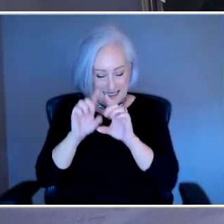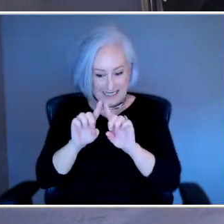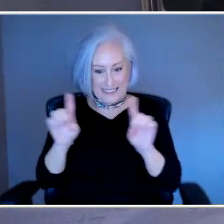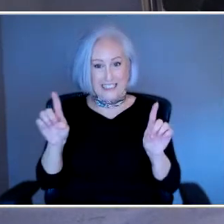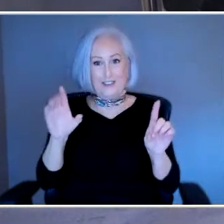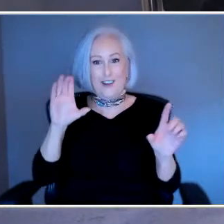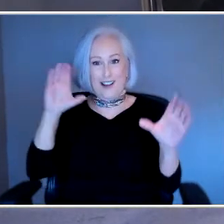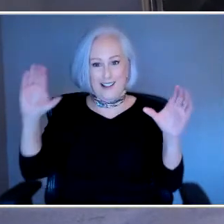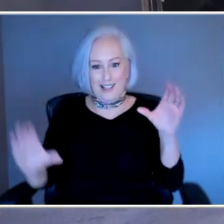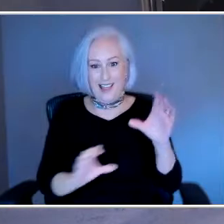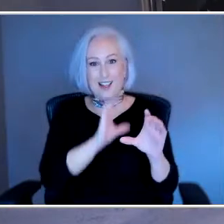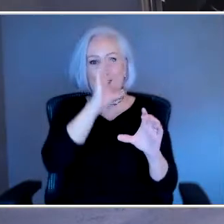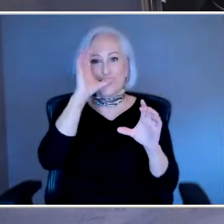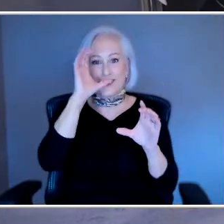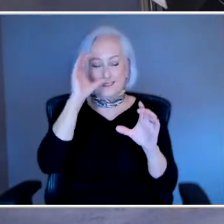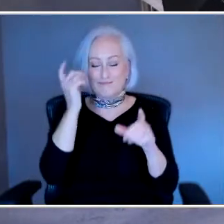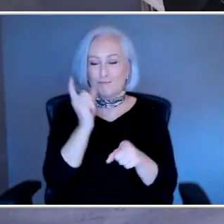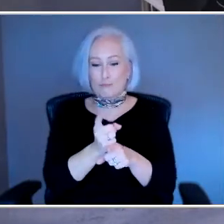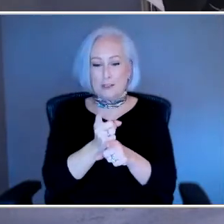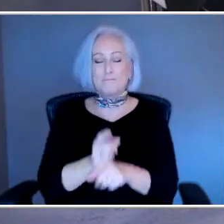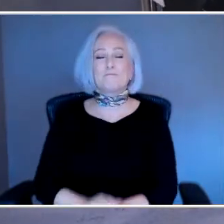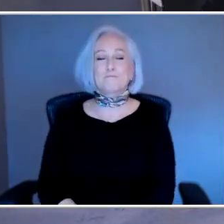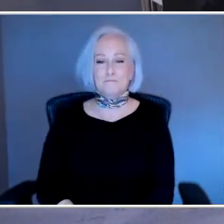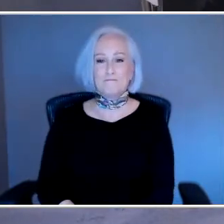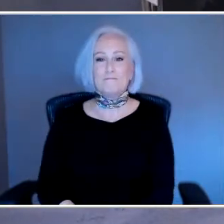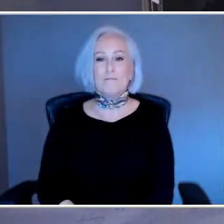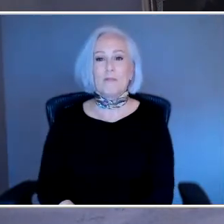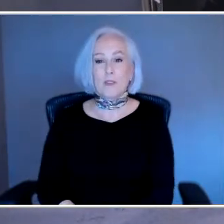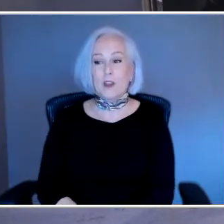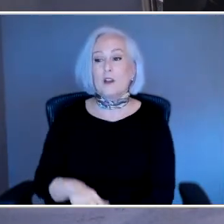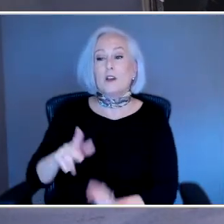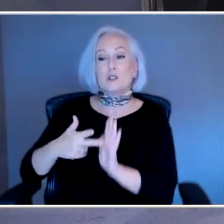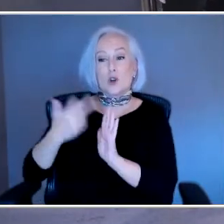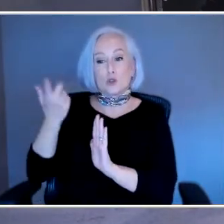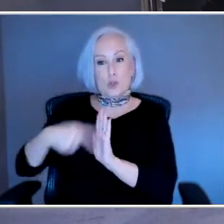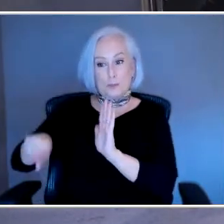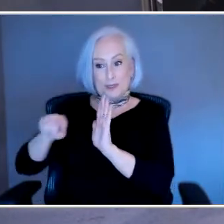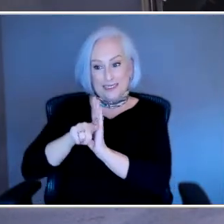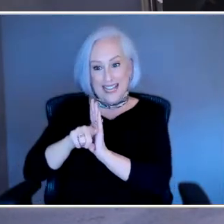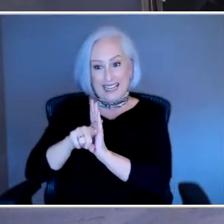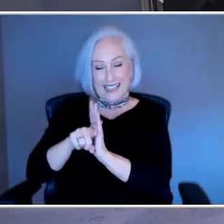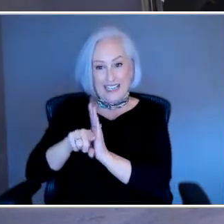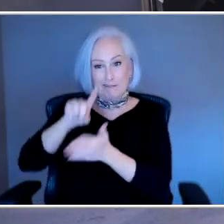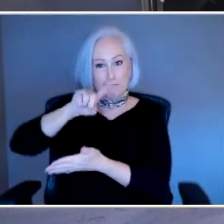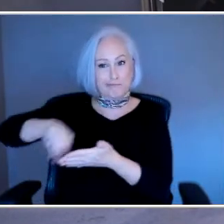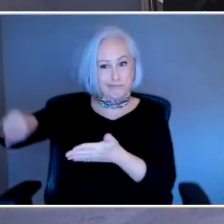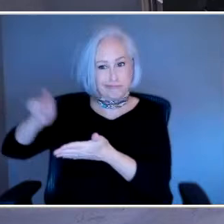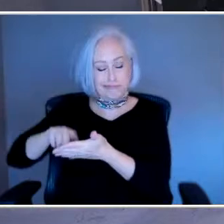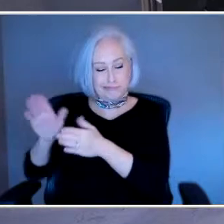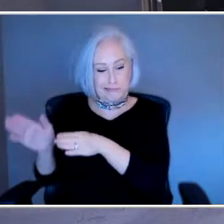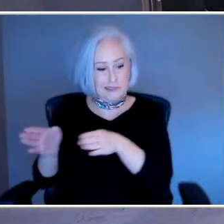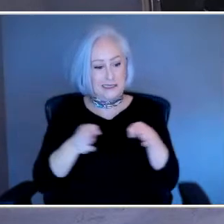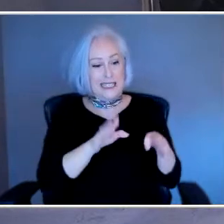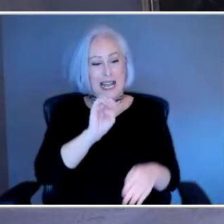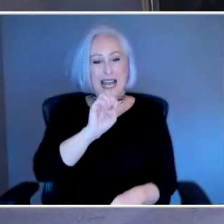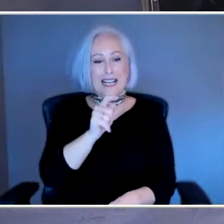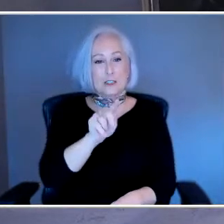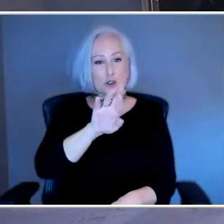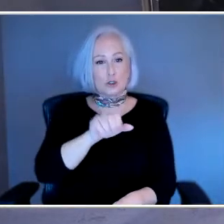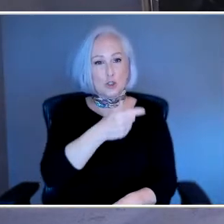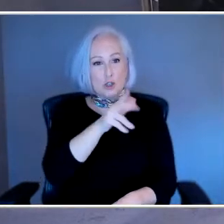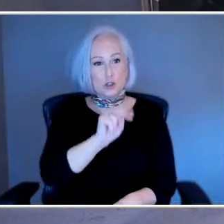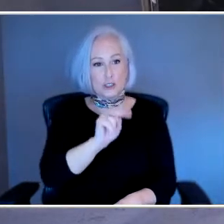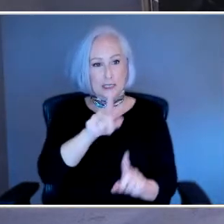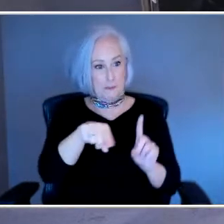Allison's case, the diagnosis switched from triple negative to being estrogen positive. Are you able to tell the difference under a